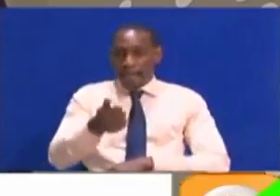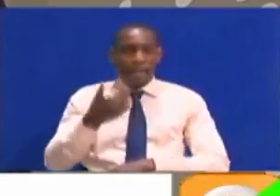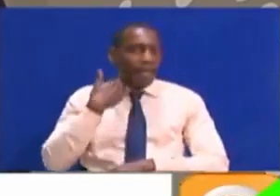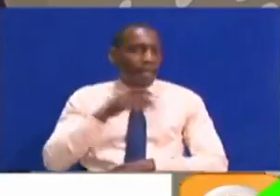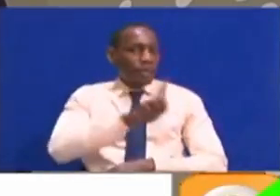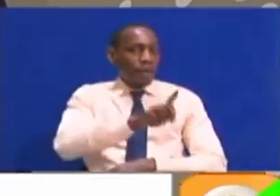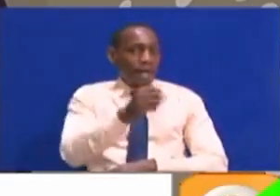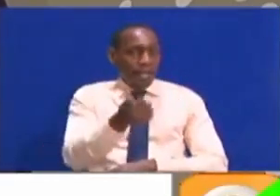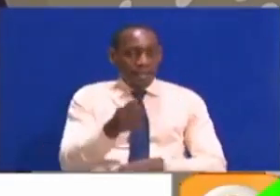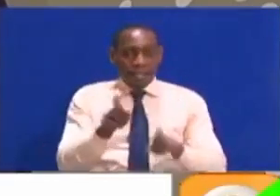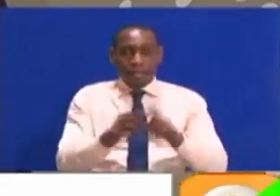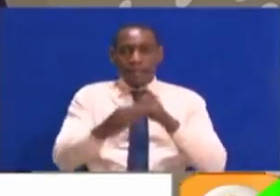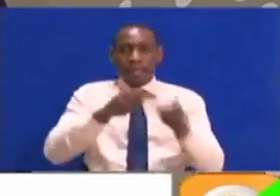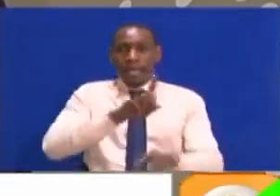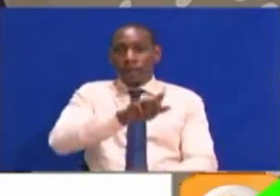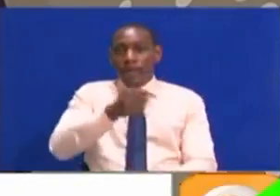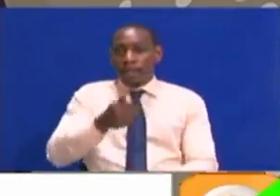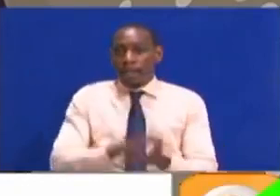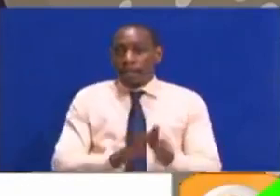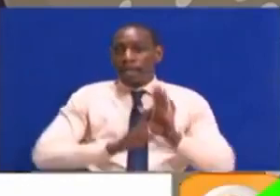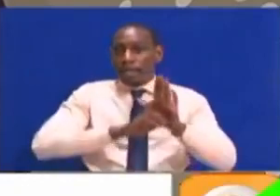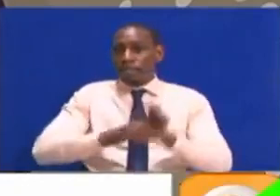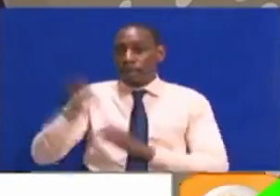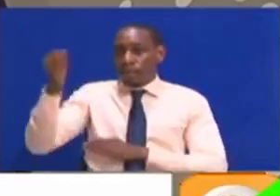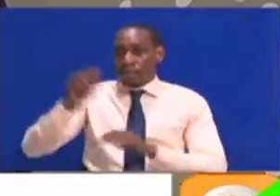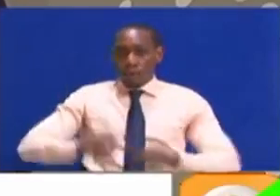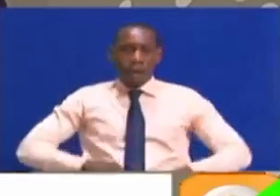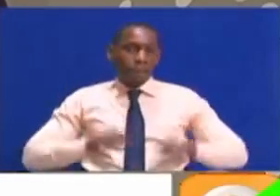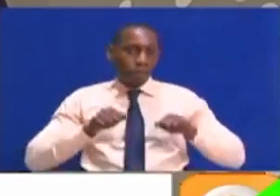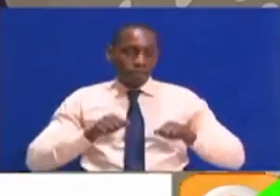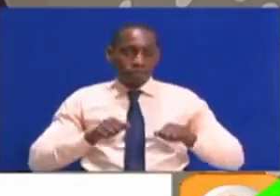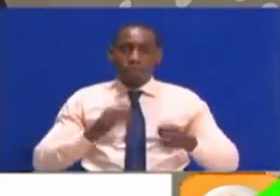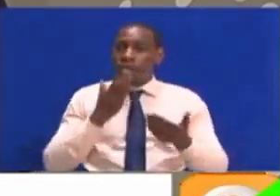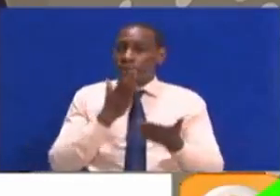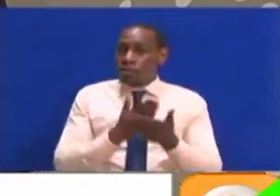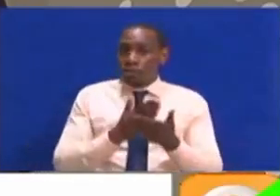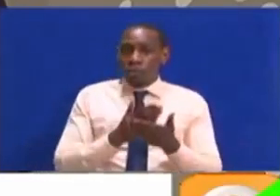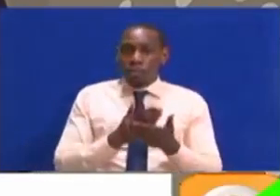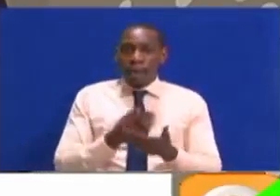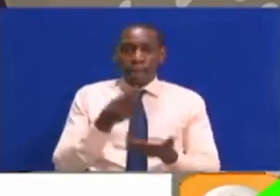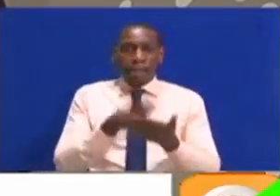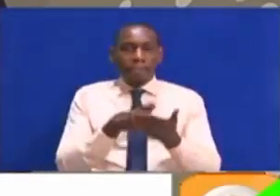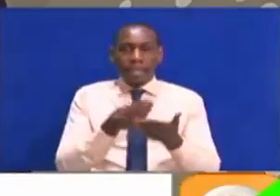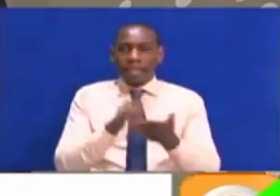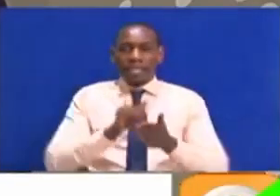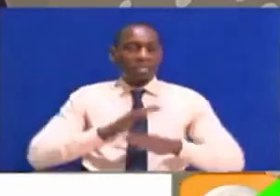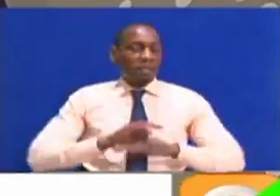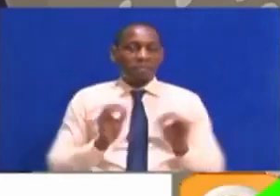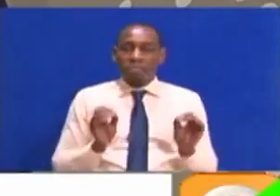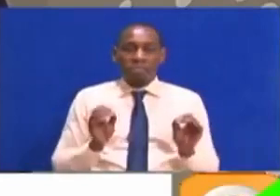each other, and kill each other on behalf of their political masters, of course, for pennies that can't last them a